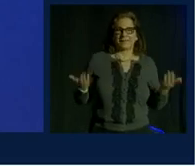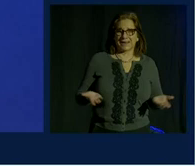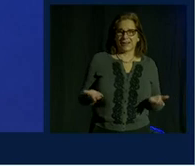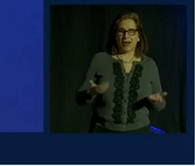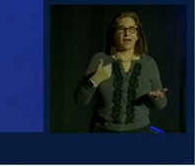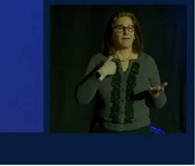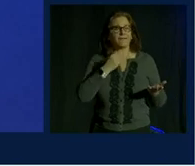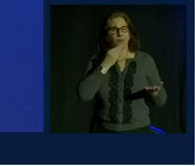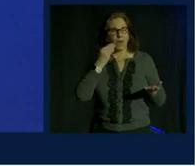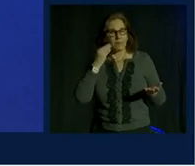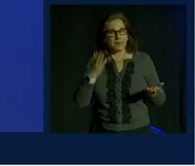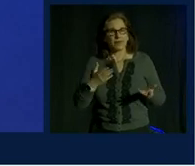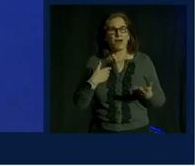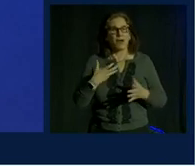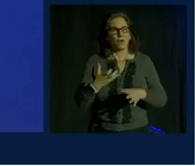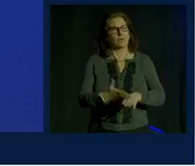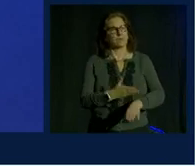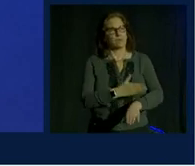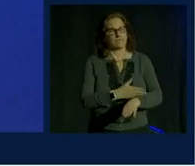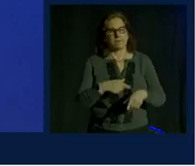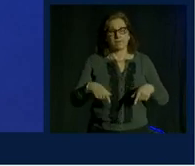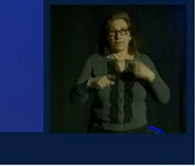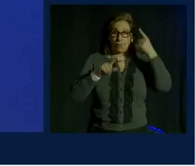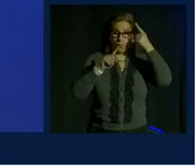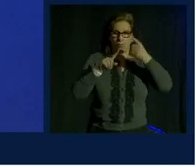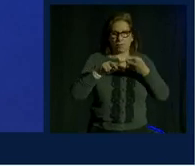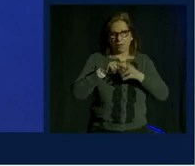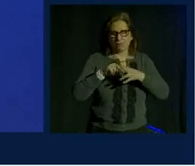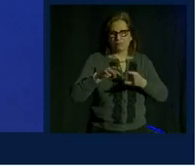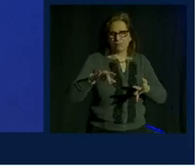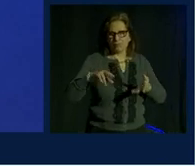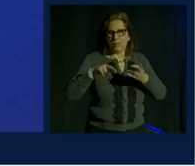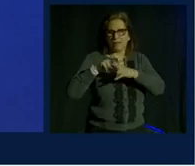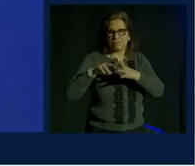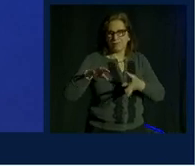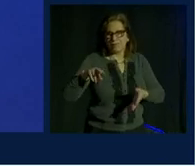progress towards this goal. With